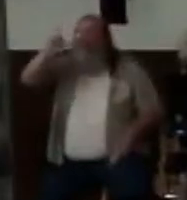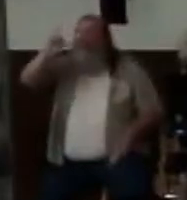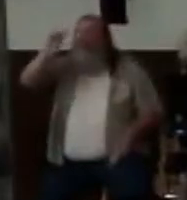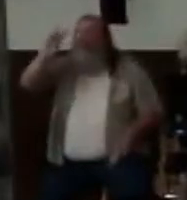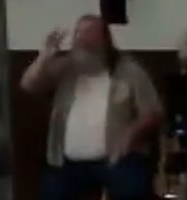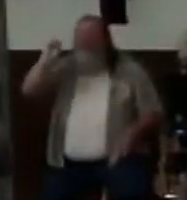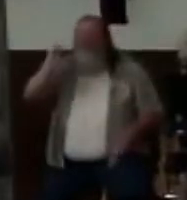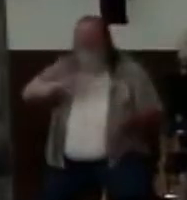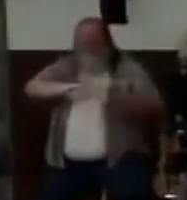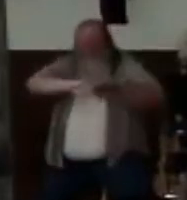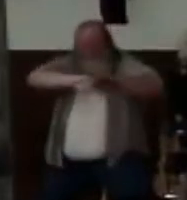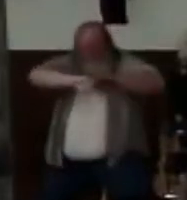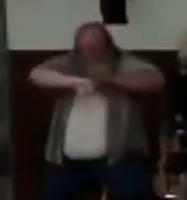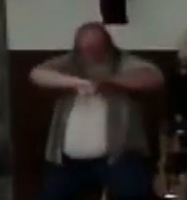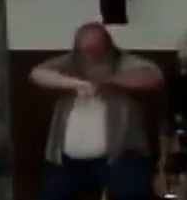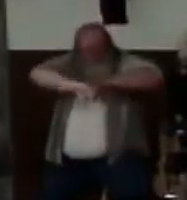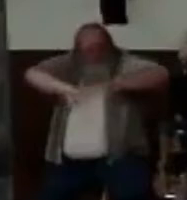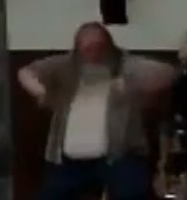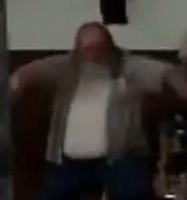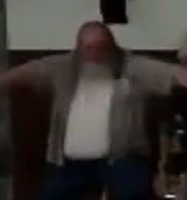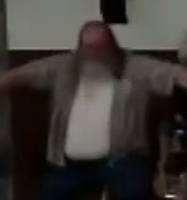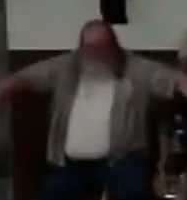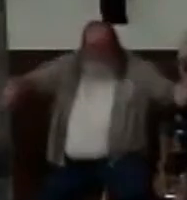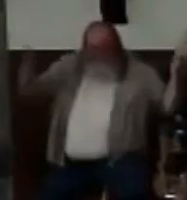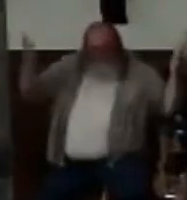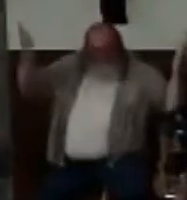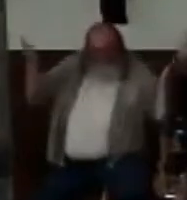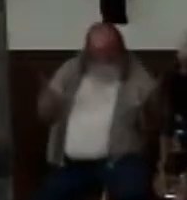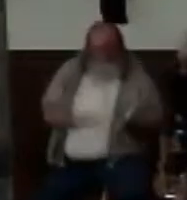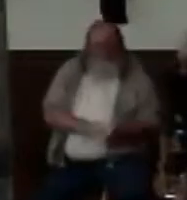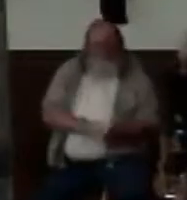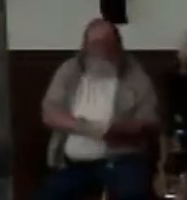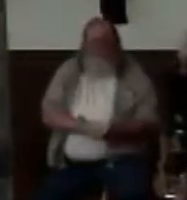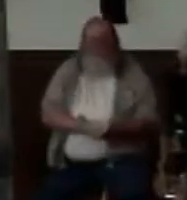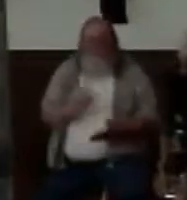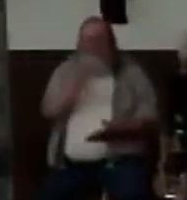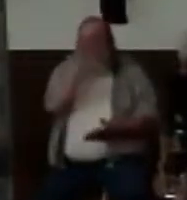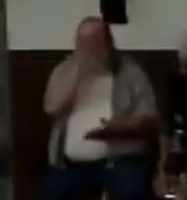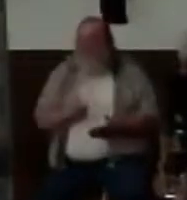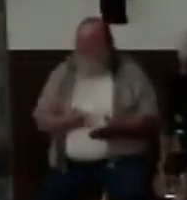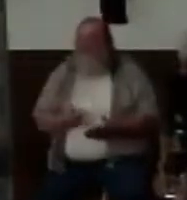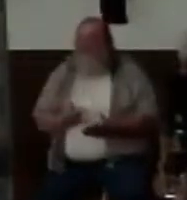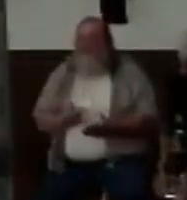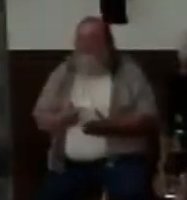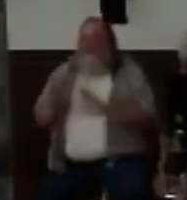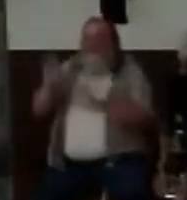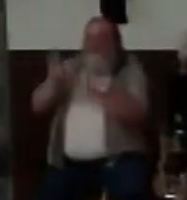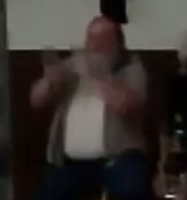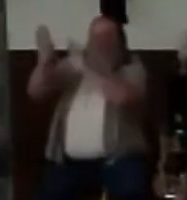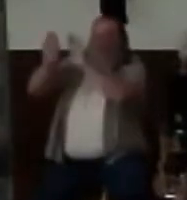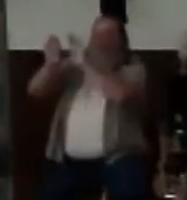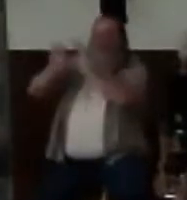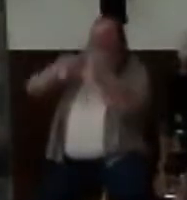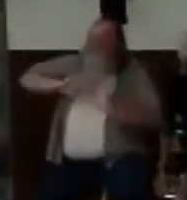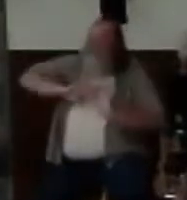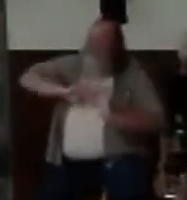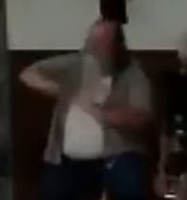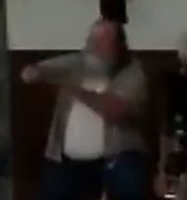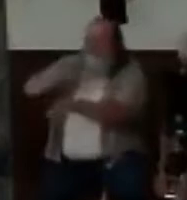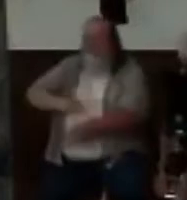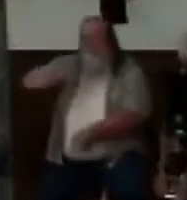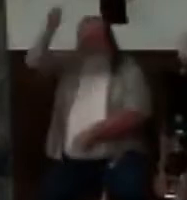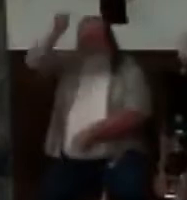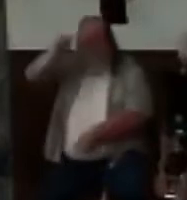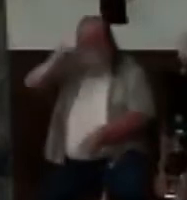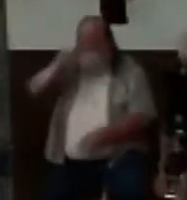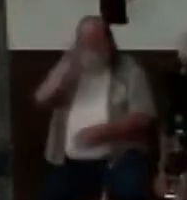apart, making a wide valley running east to west. Half the mountain will be moved toward the north and half toward the